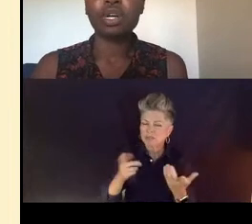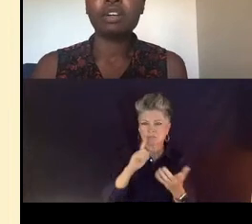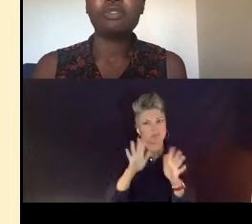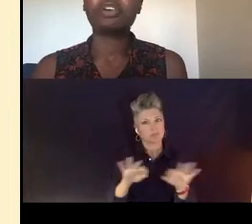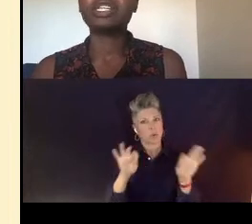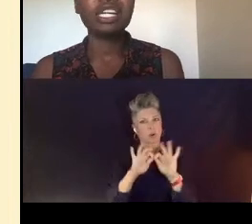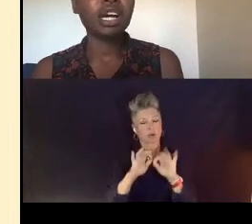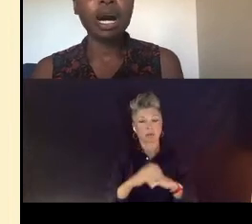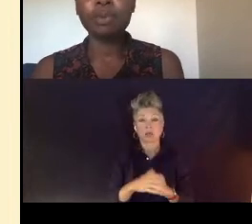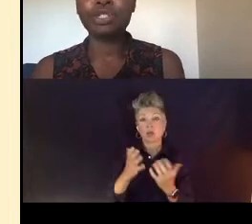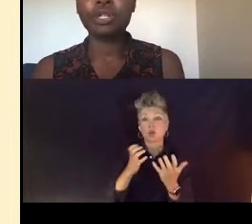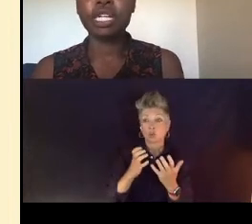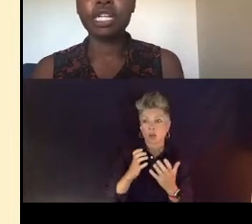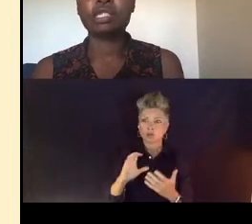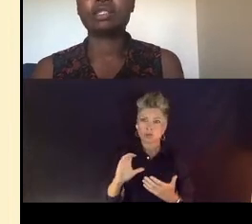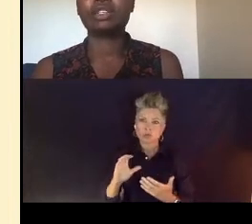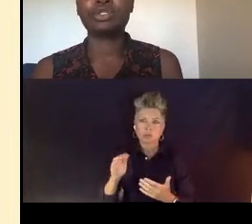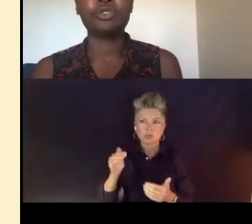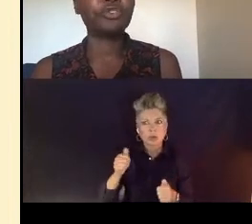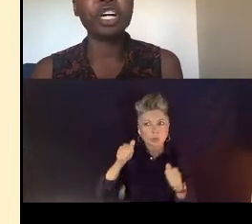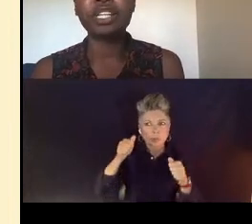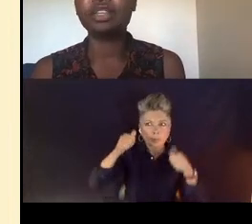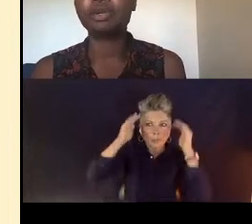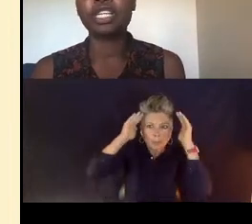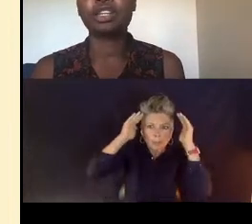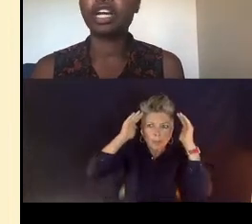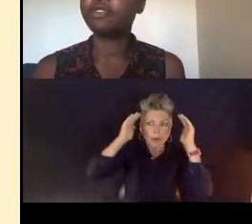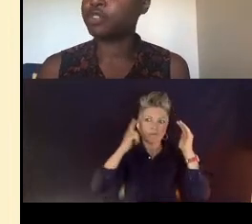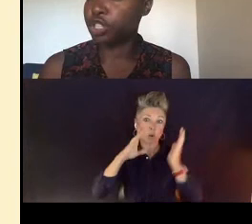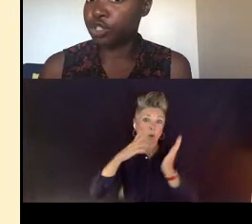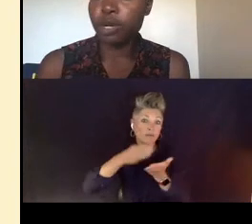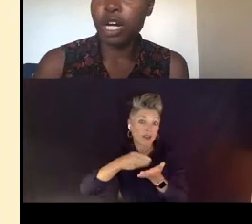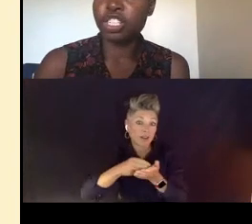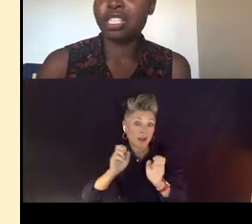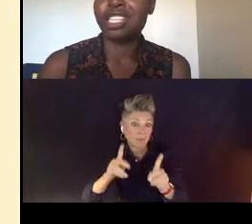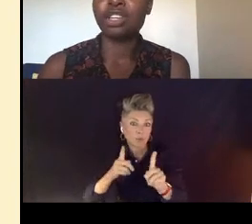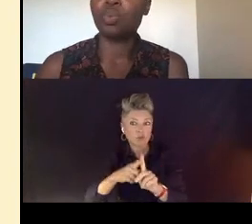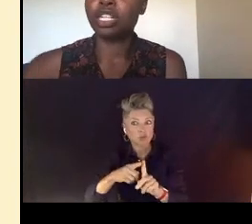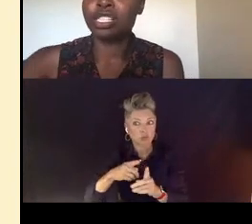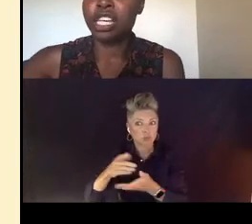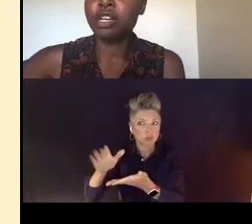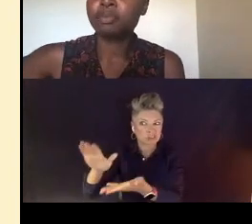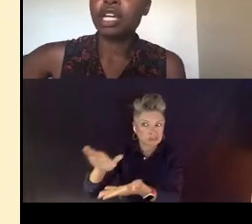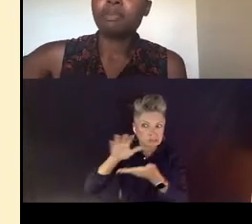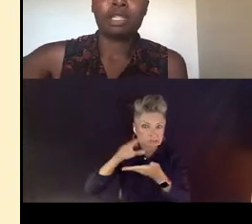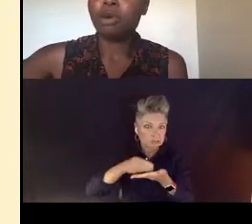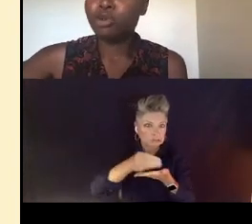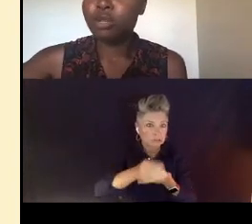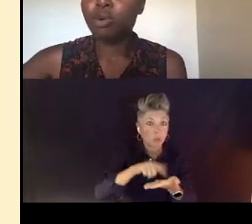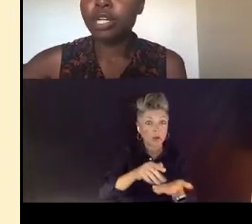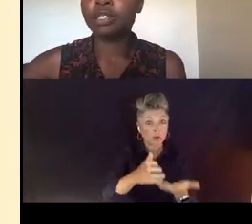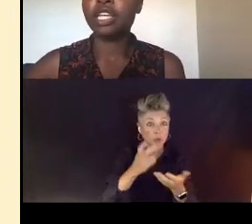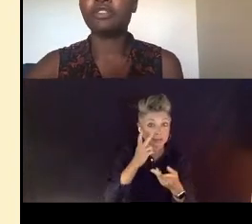for funding opportunities to fund the particular infrastructure projects that you want to see. But the